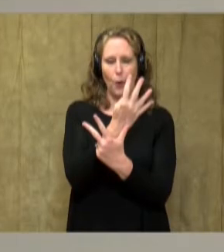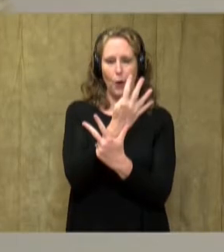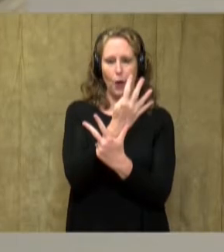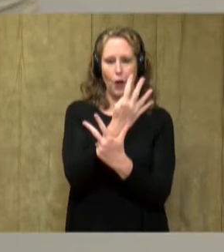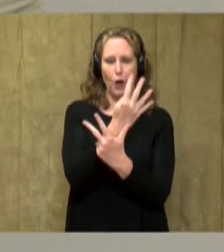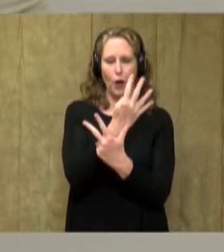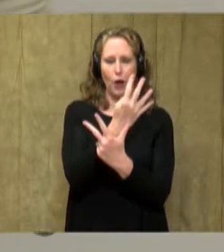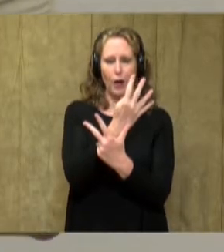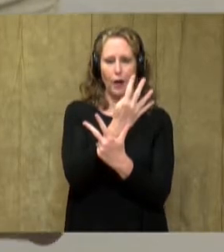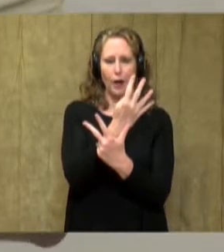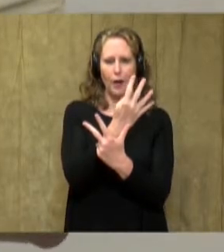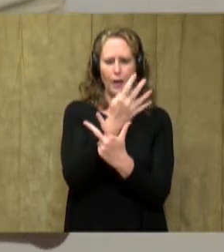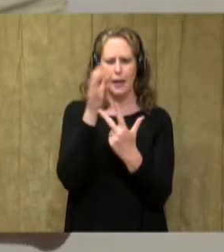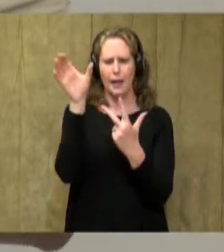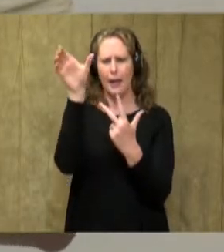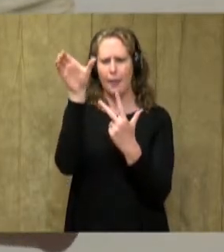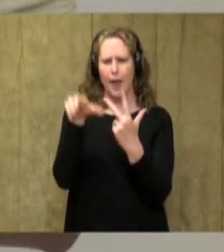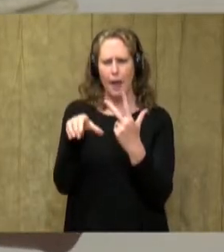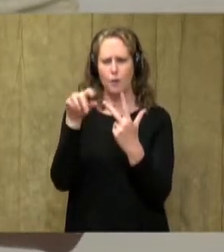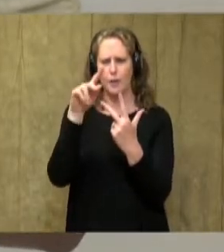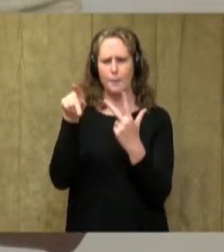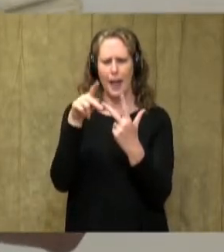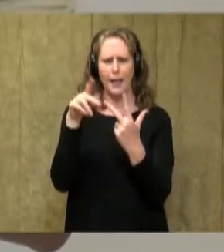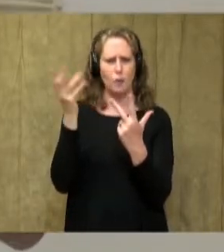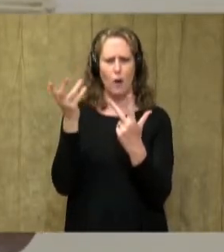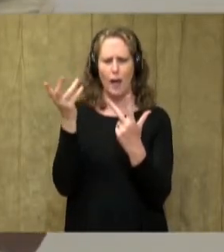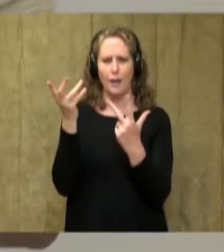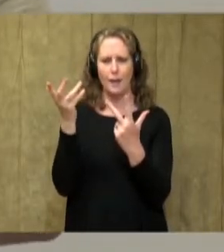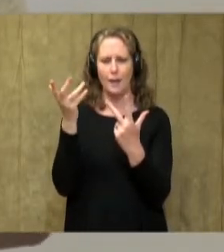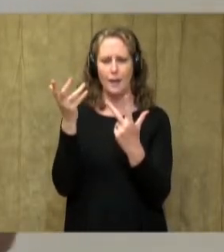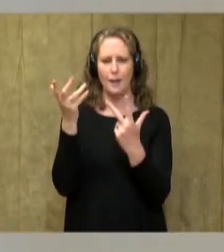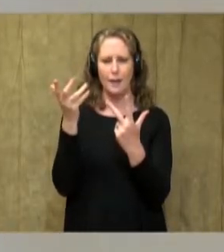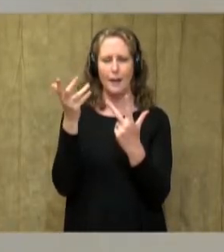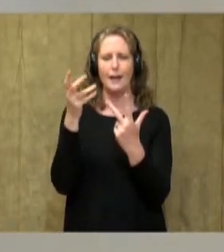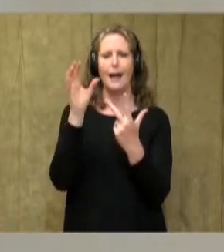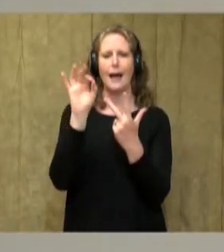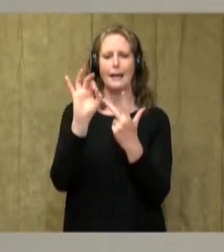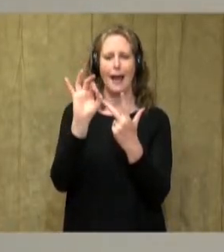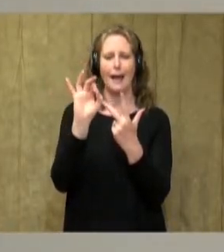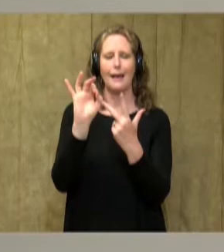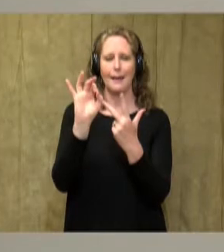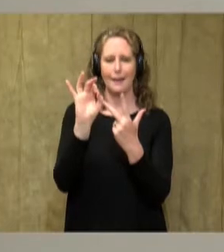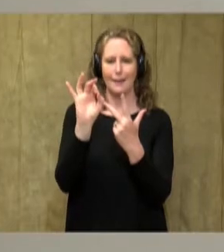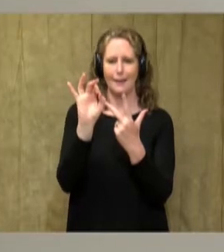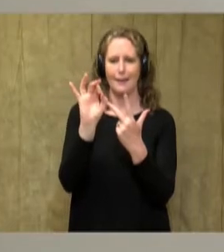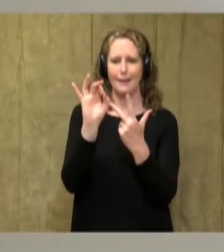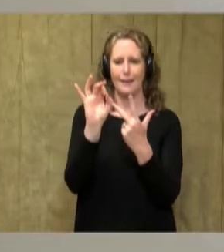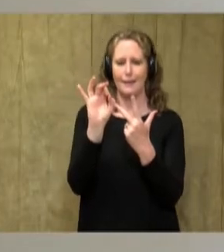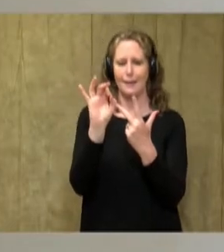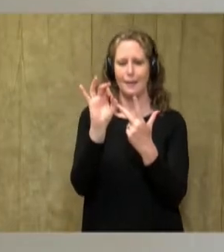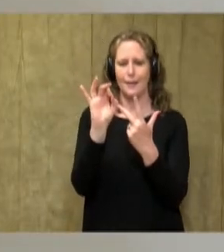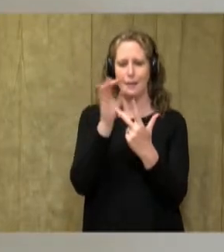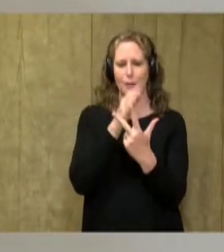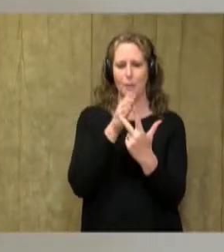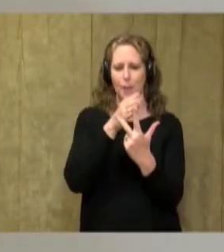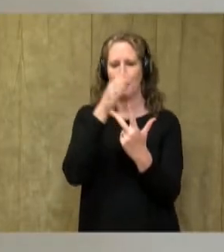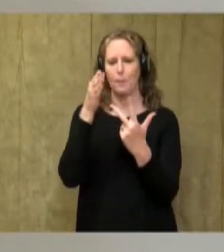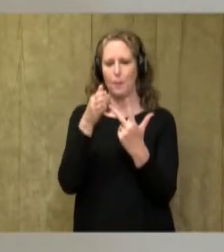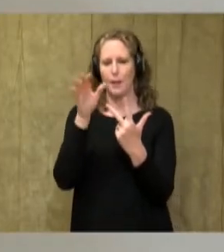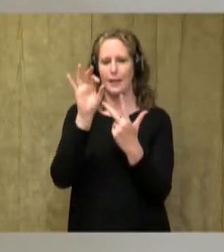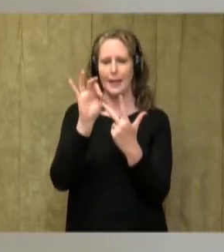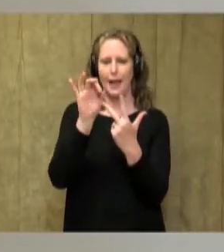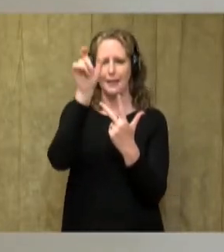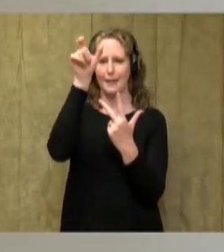And then what digit was in the hundreds place? That's right, there was a 9 in the hundreds place. So I'm going to put my 9 over here in the